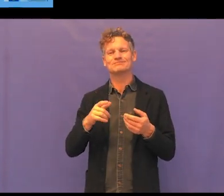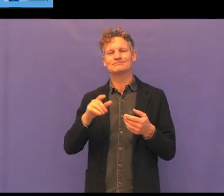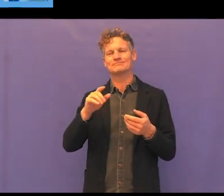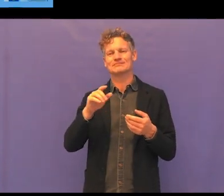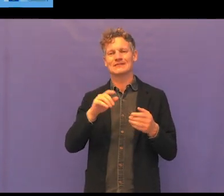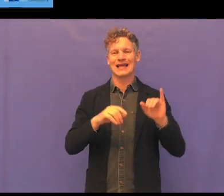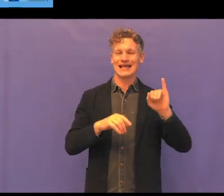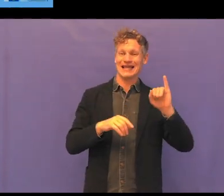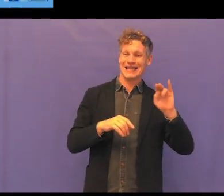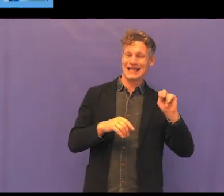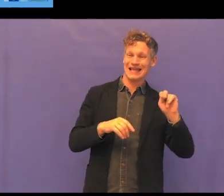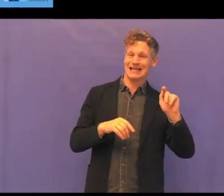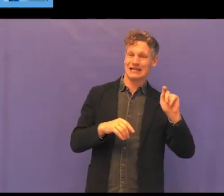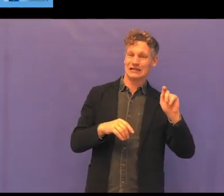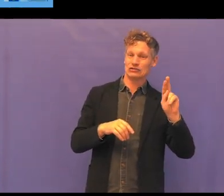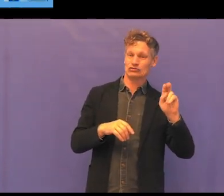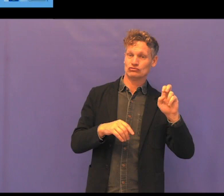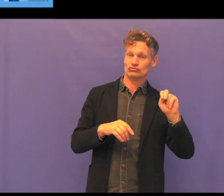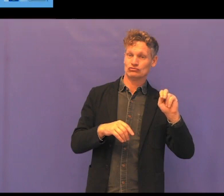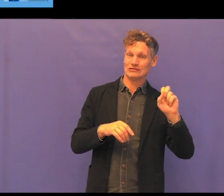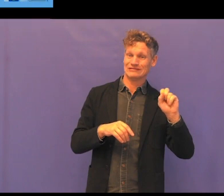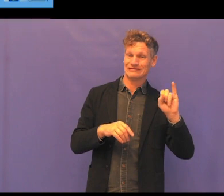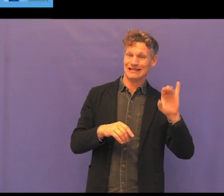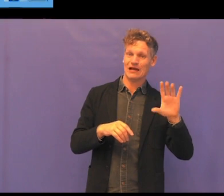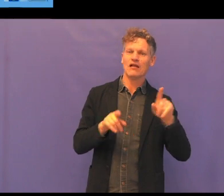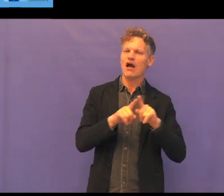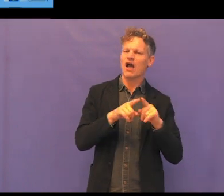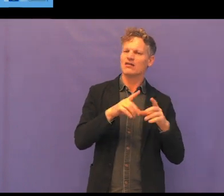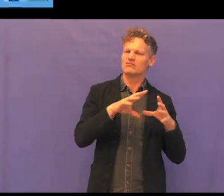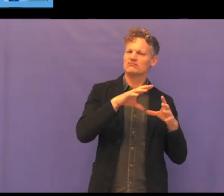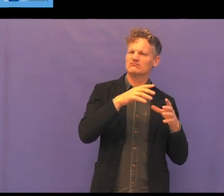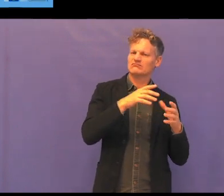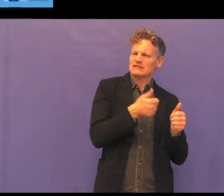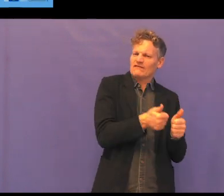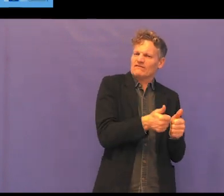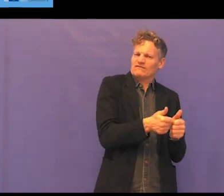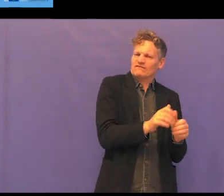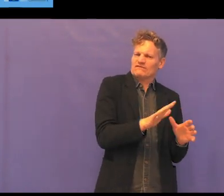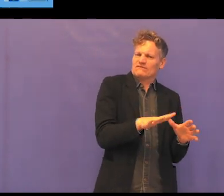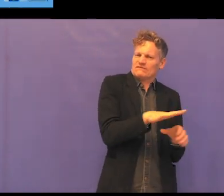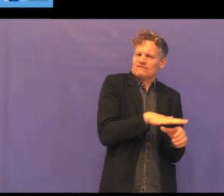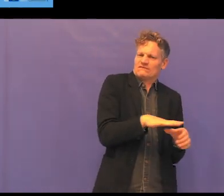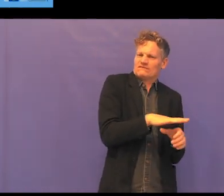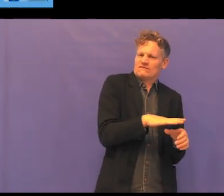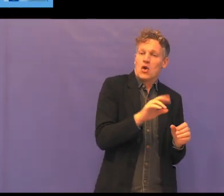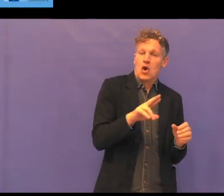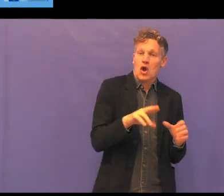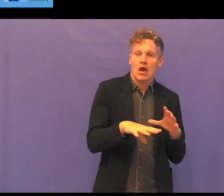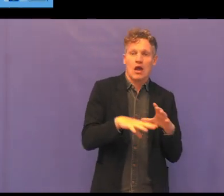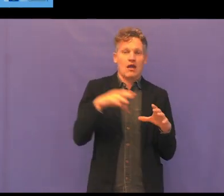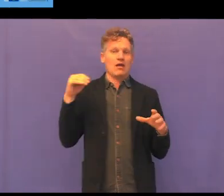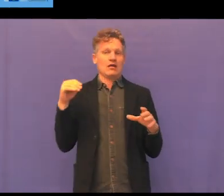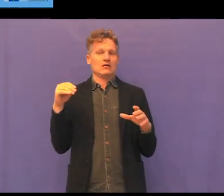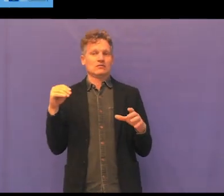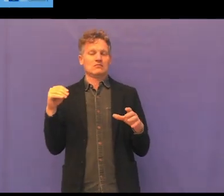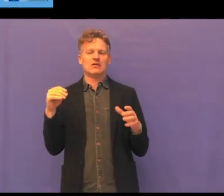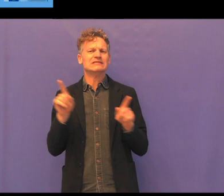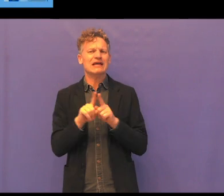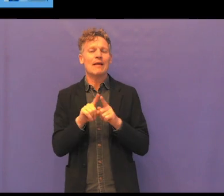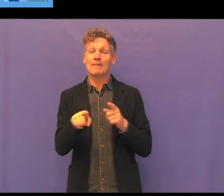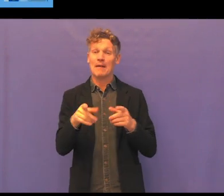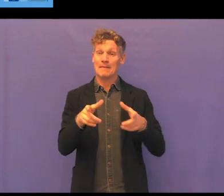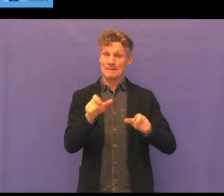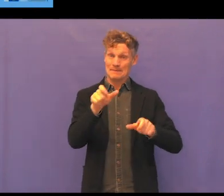the needs of populations that are going to be increasingly different in terms of their